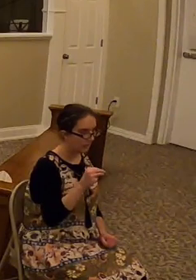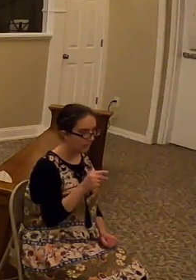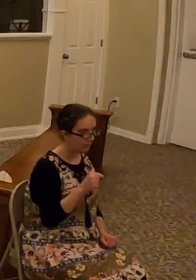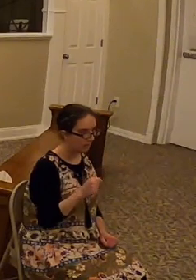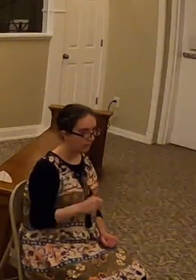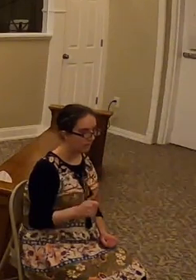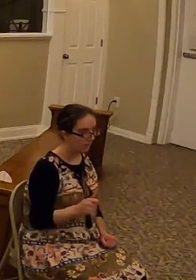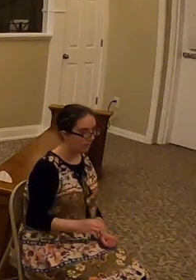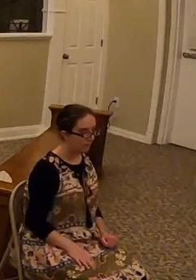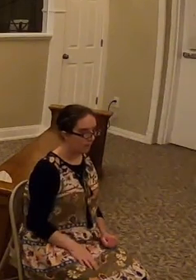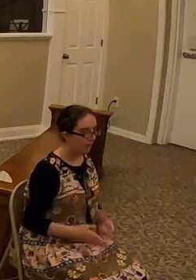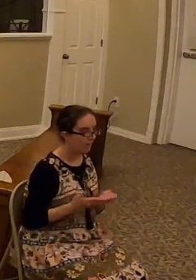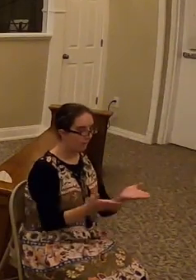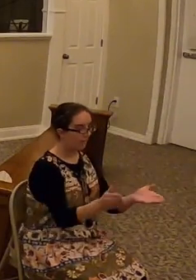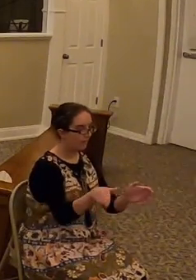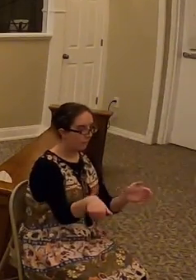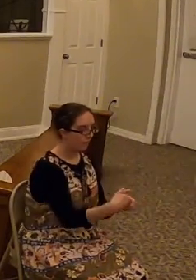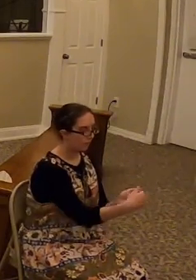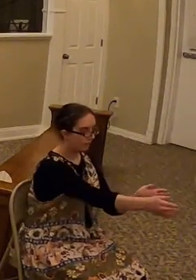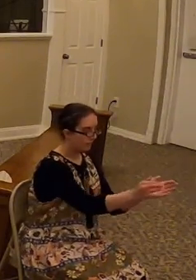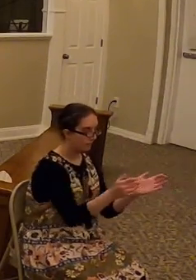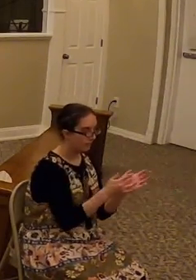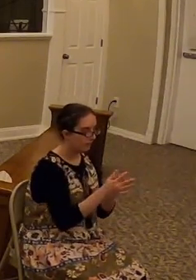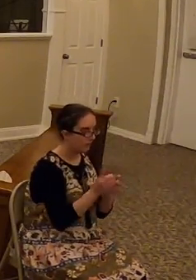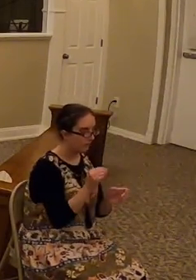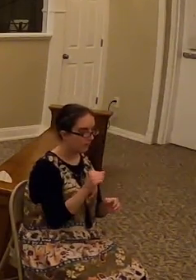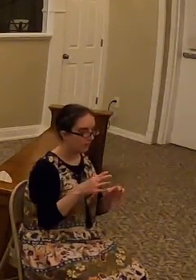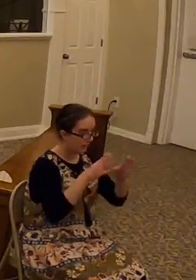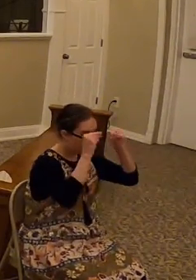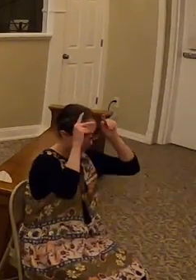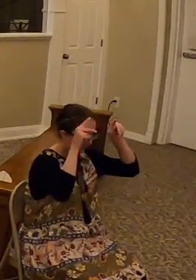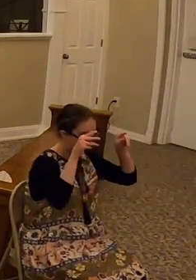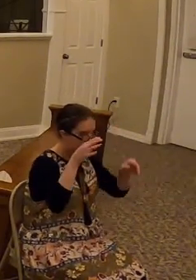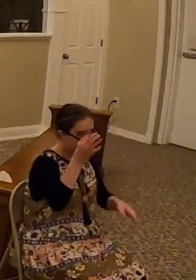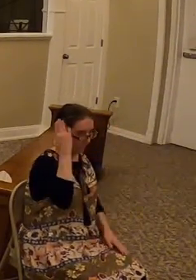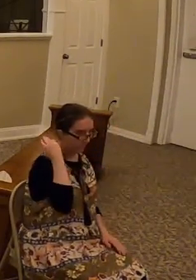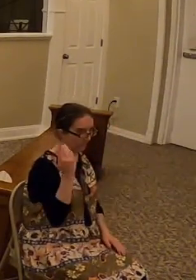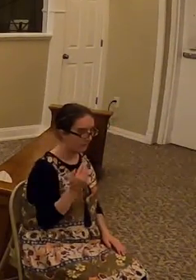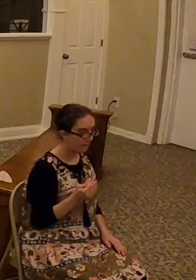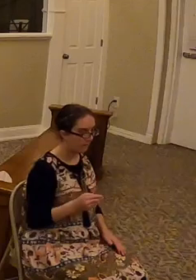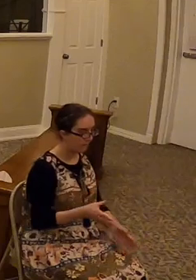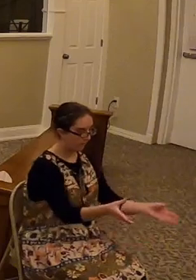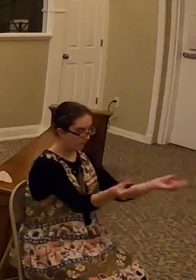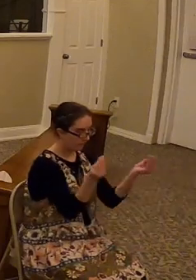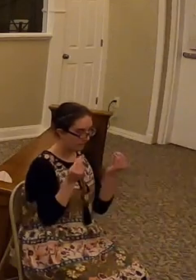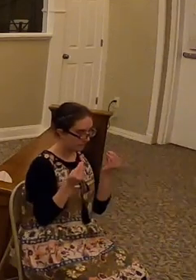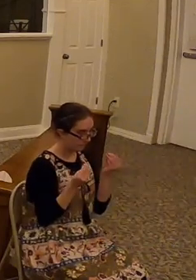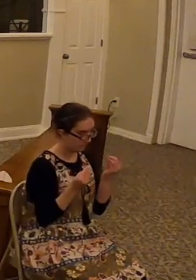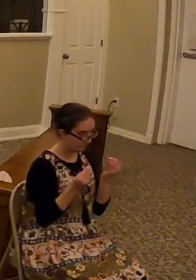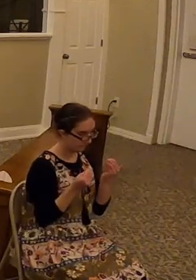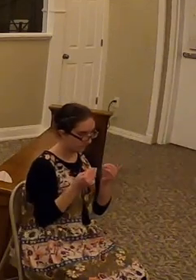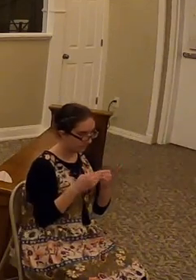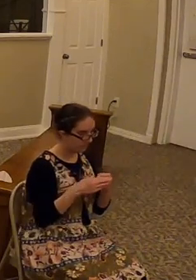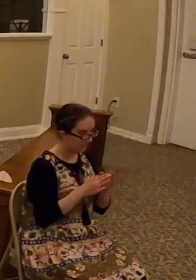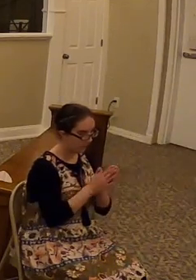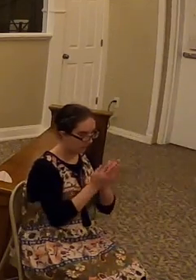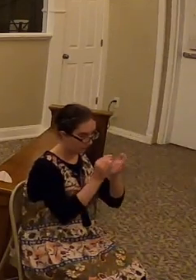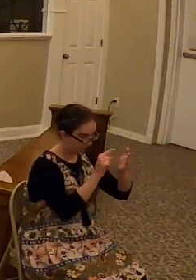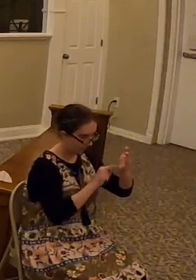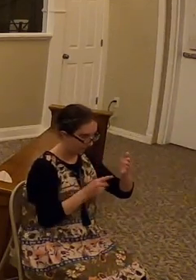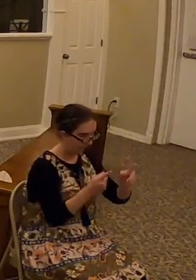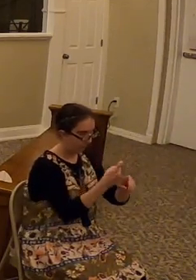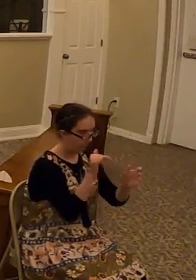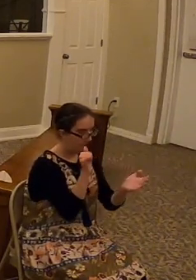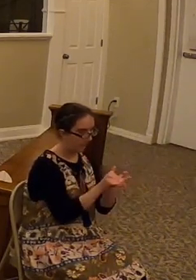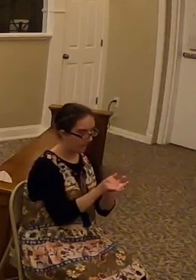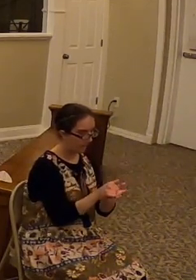treatise, O Theophilus, have I given you of all that Jesus both did and taught until the day that he was received up. And then you read on down from